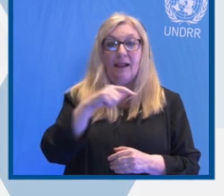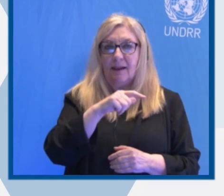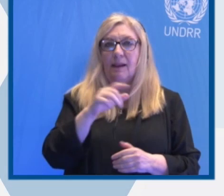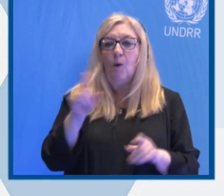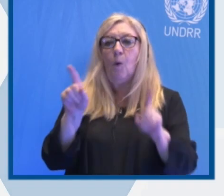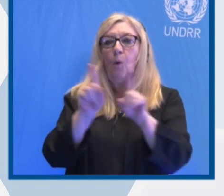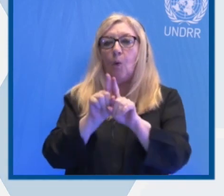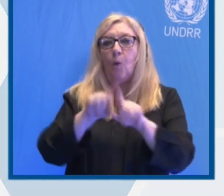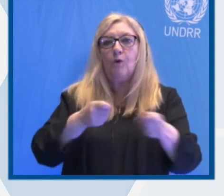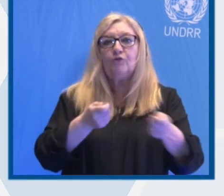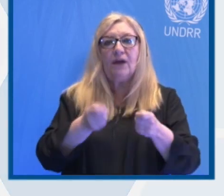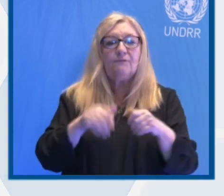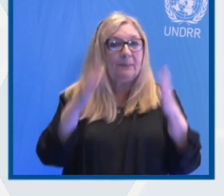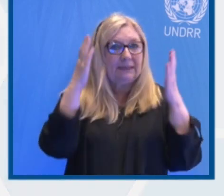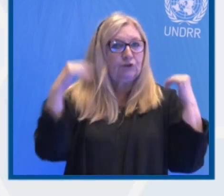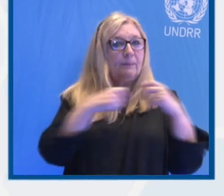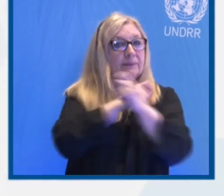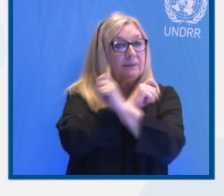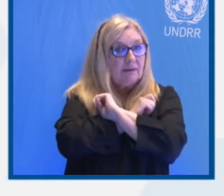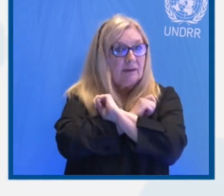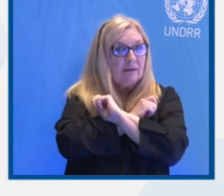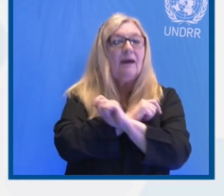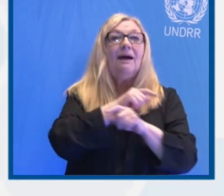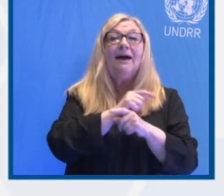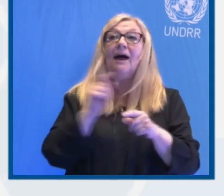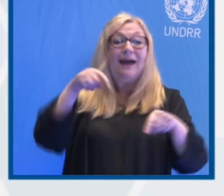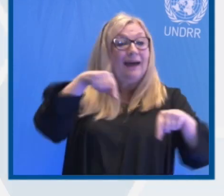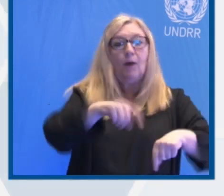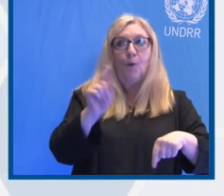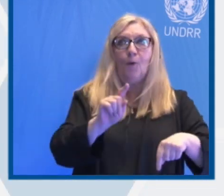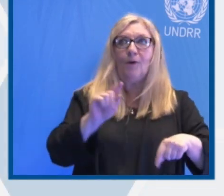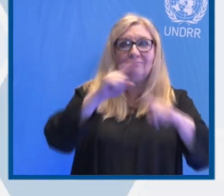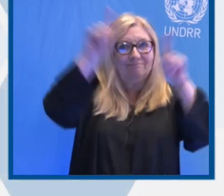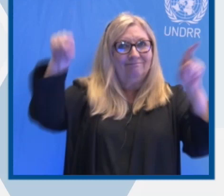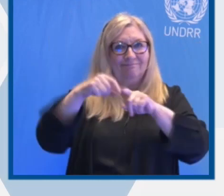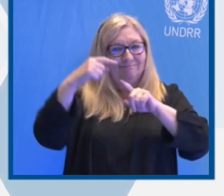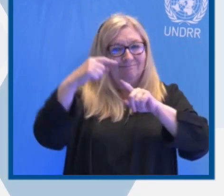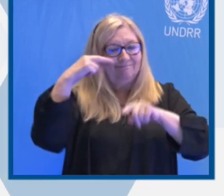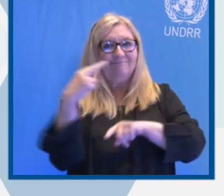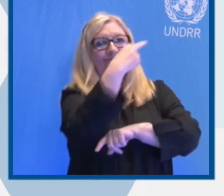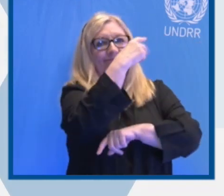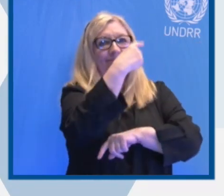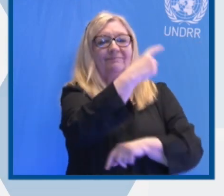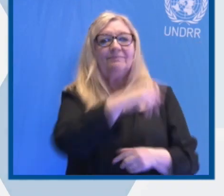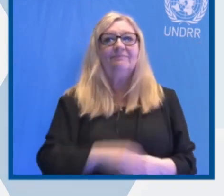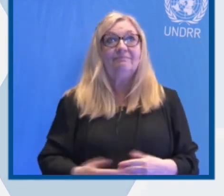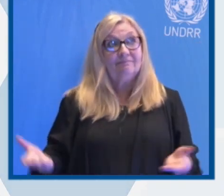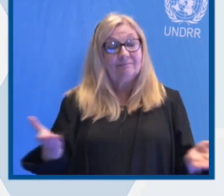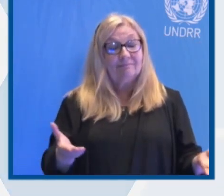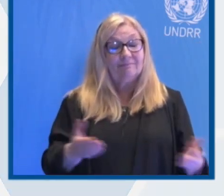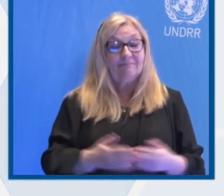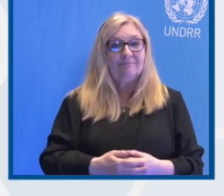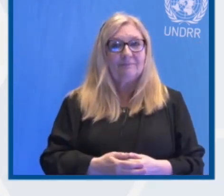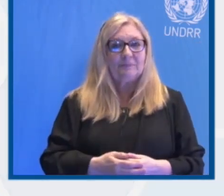Arise Egypt, and he has joined us virtually. Engineer Hossam El-Gamal, the floor is yours. Thank you very